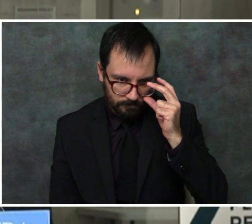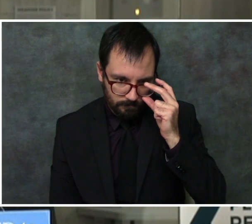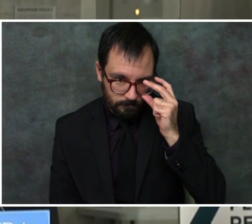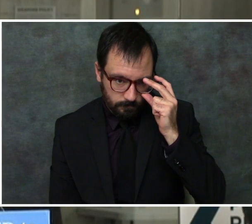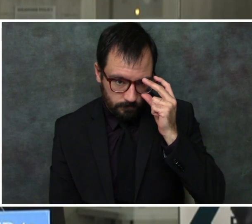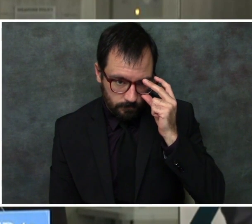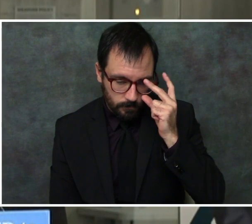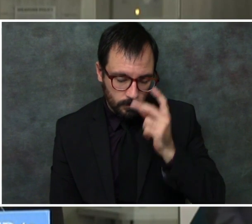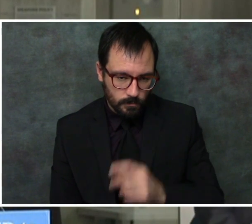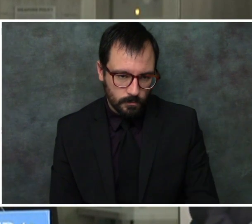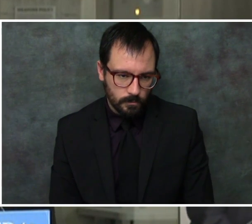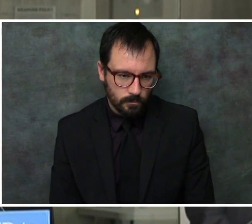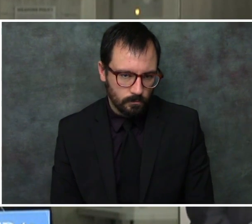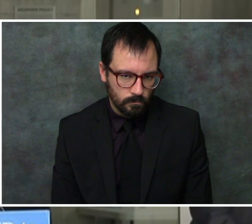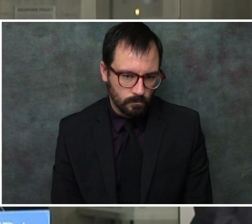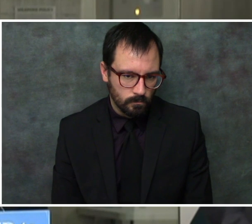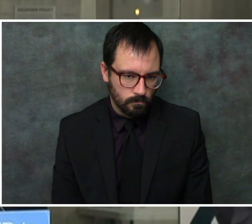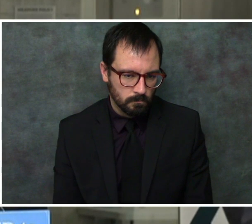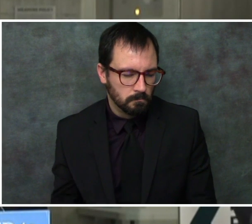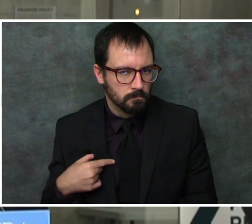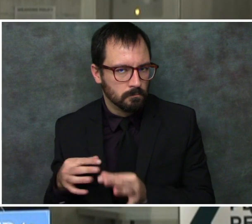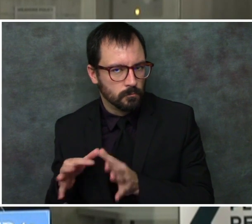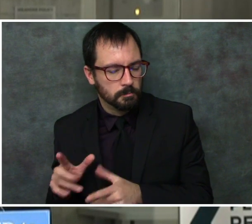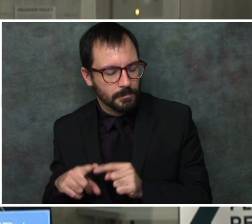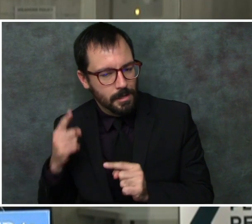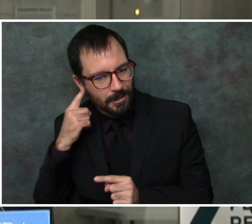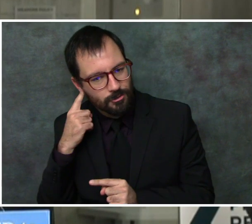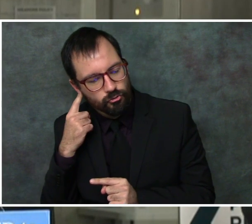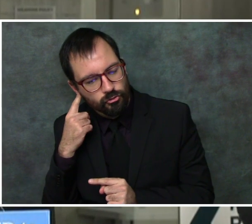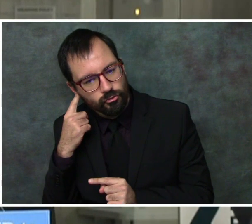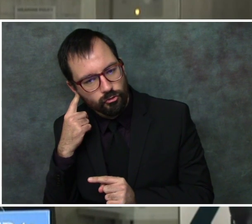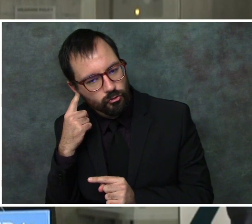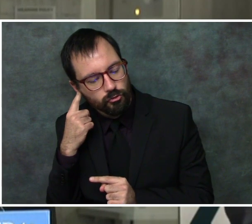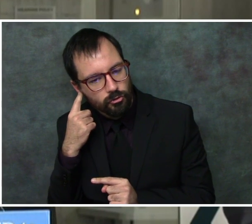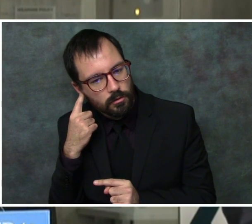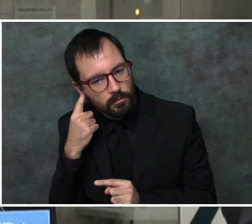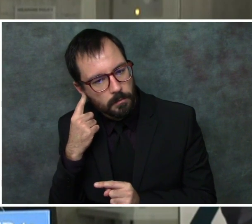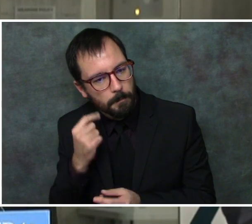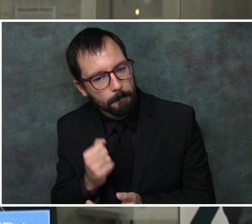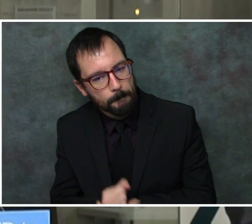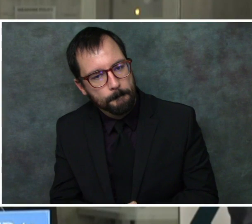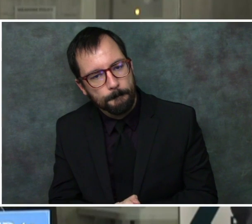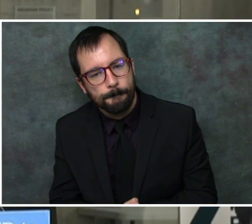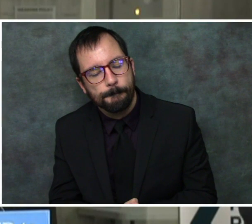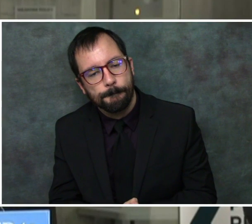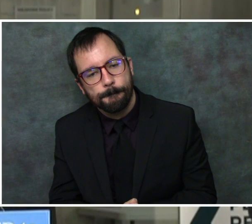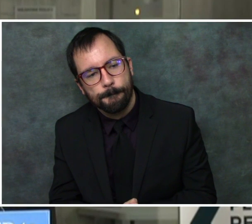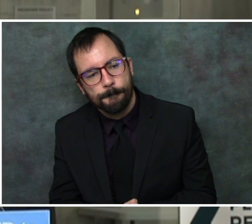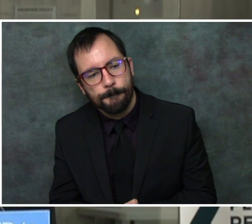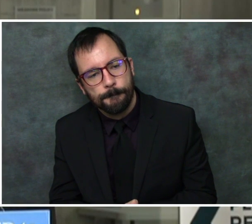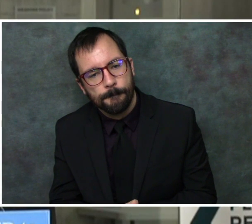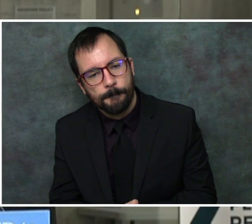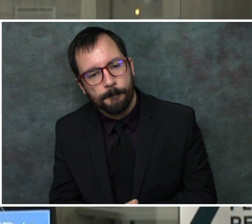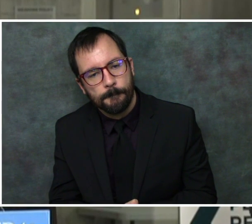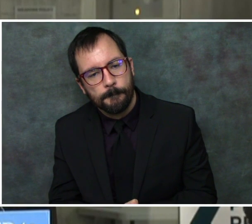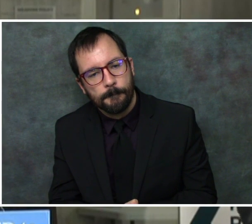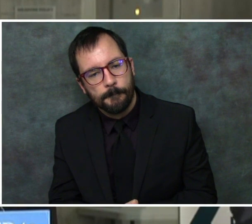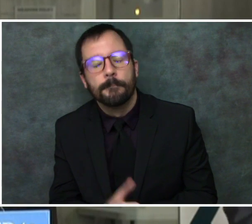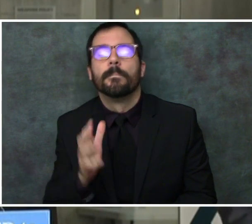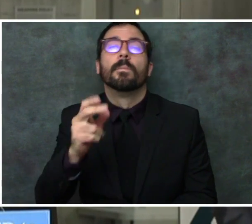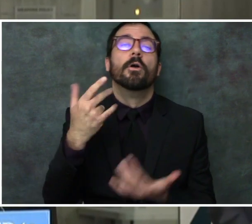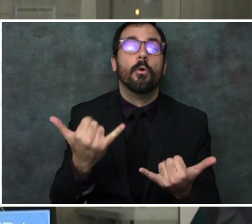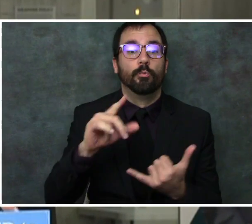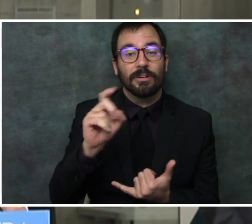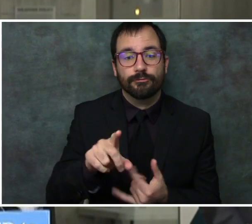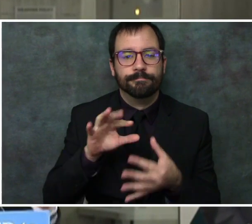to school? Yeah. How frustrating, though, is it not using the protocols that seem to work? Yeah, the question is about protocols that seem to work. Are you